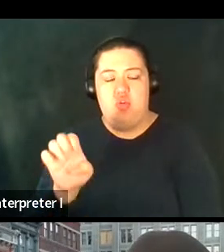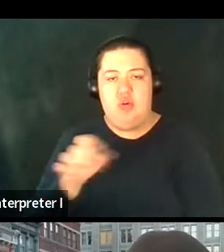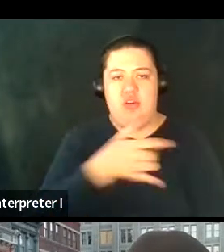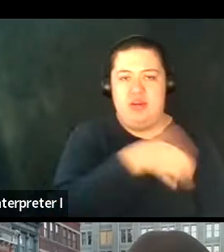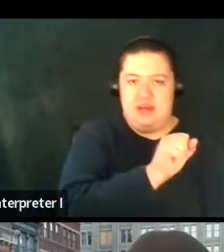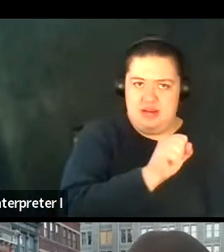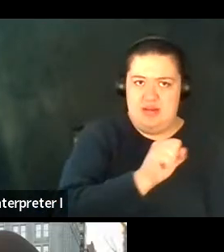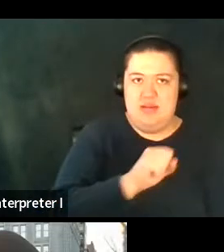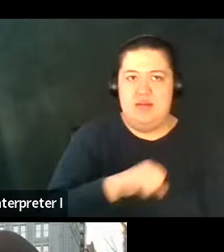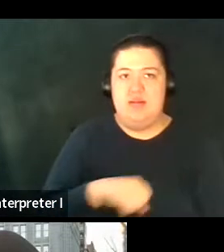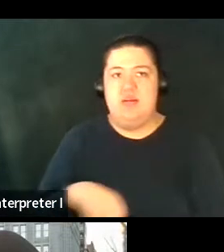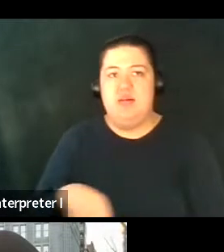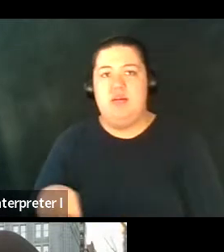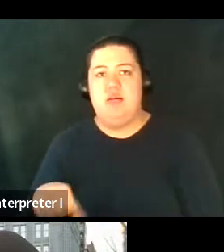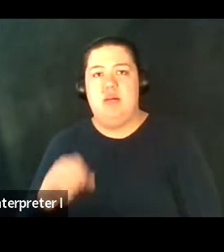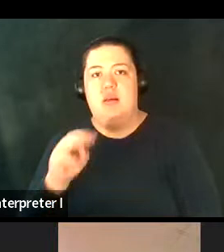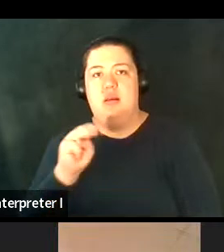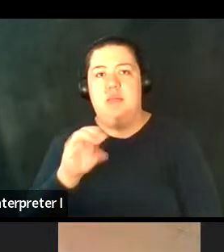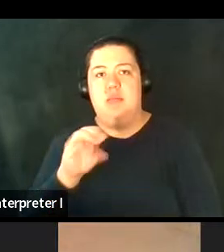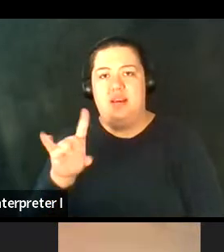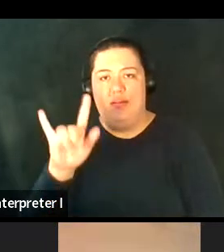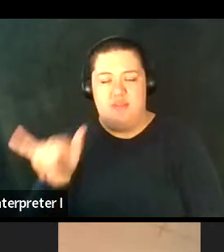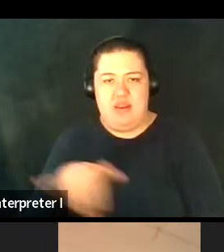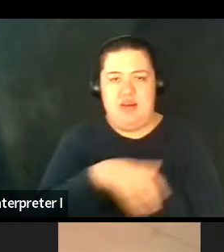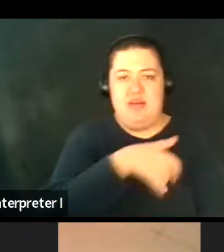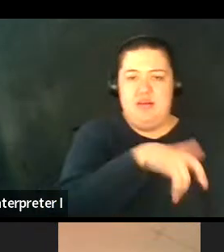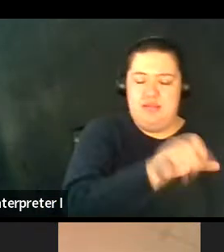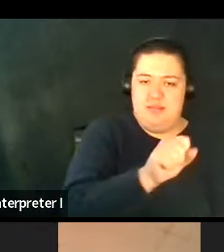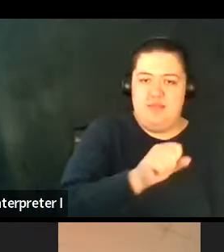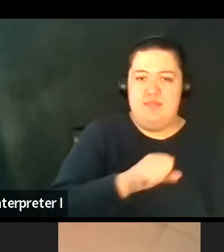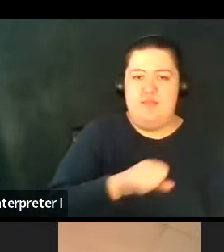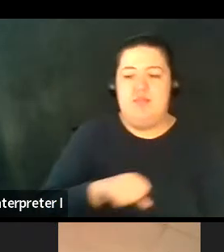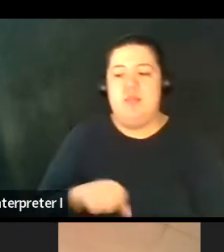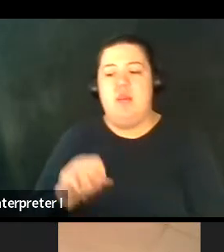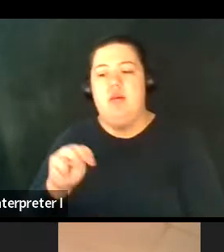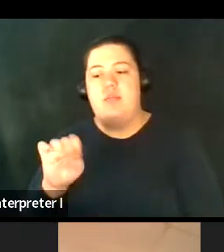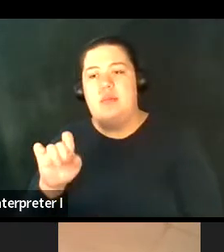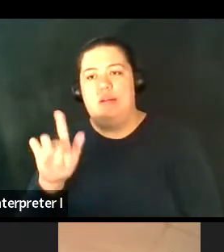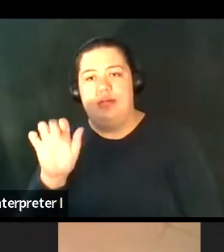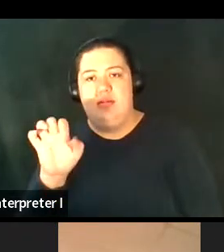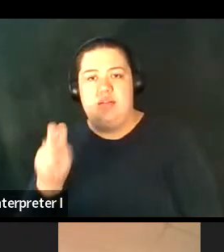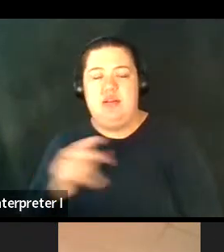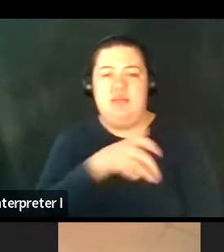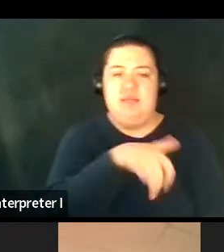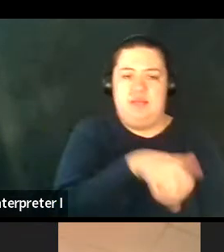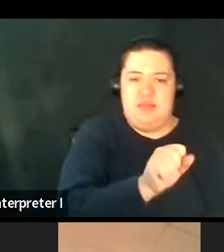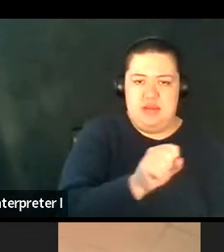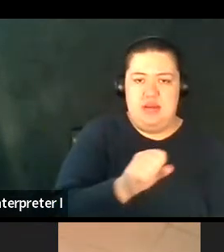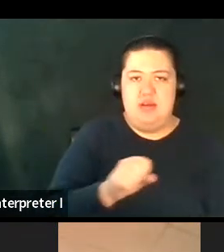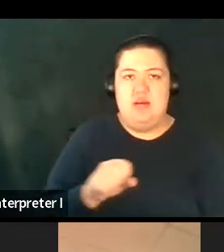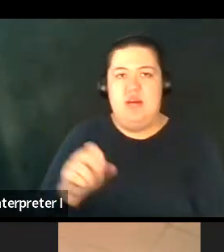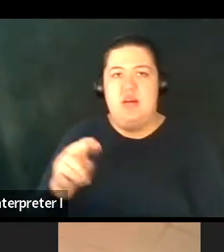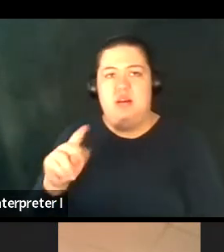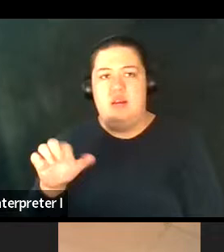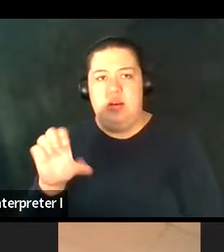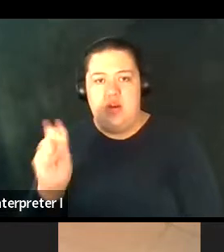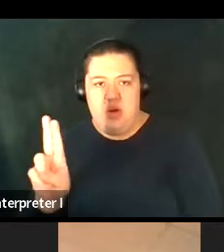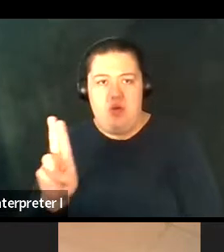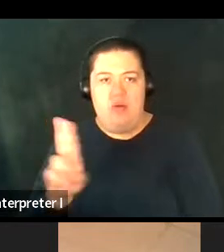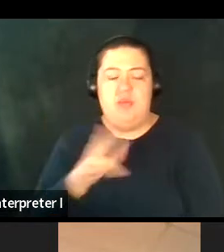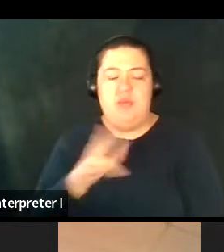Councilmember Lewis George votes yes. Councilmember McDuffie. Yes. Councilmember McDuffie votes yes. Chairman Mendelson. Yes. Chairman Mendelson votes yes. Councilmember Nadeau.